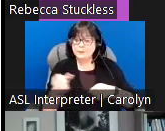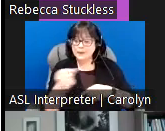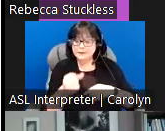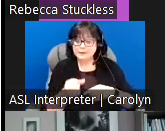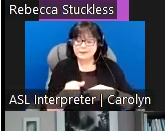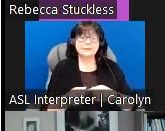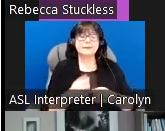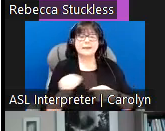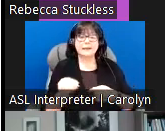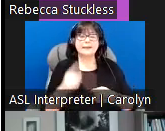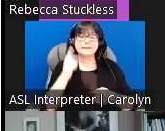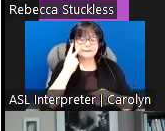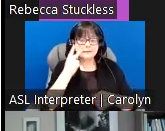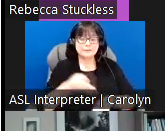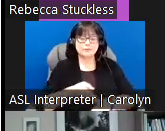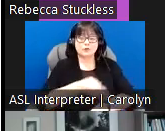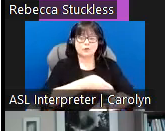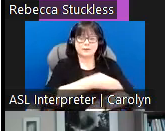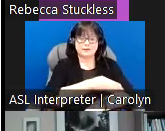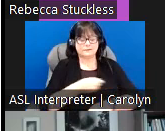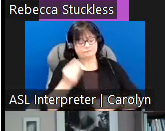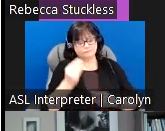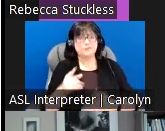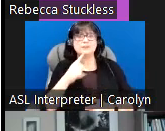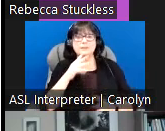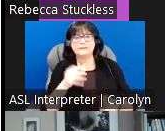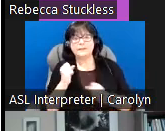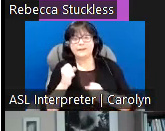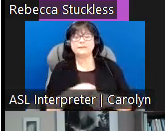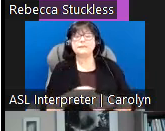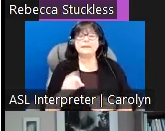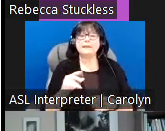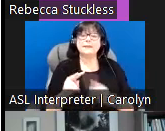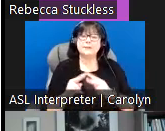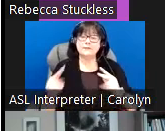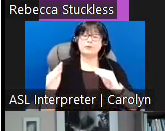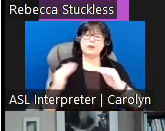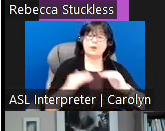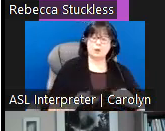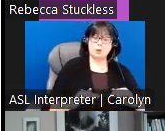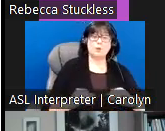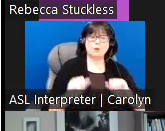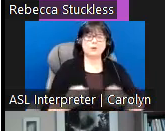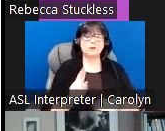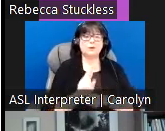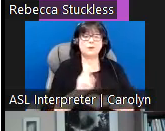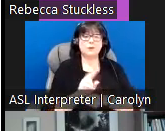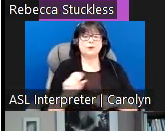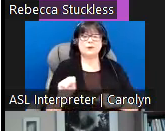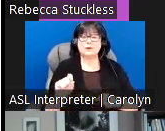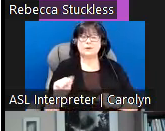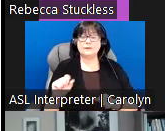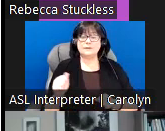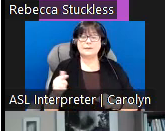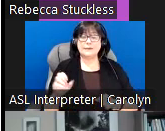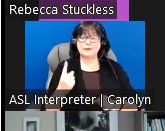document progress. For those who are very low, you can do a stage 1A, I believe it's called, to